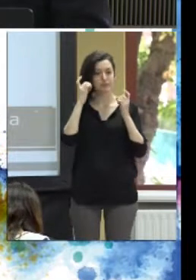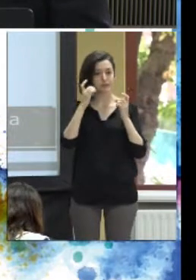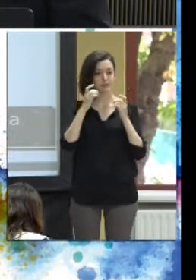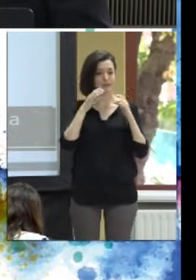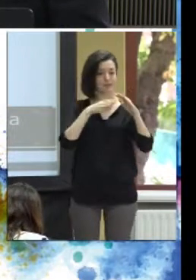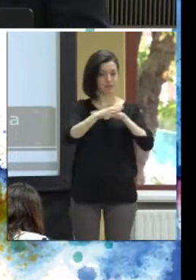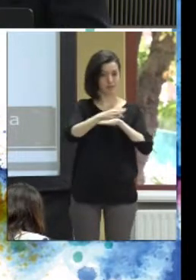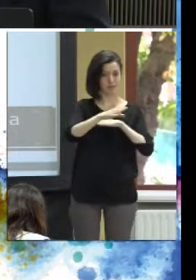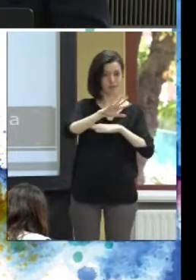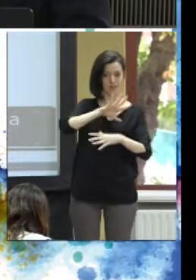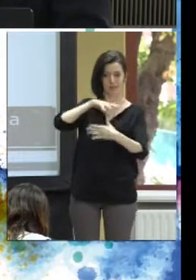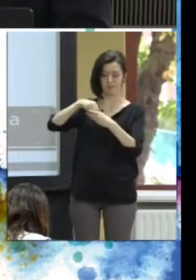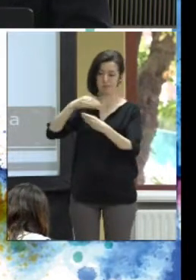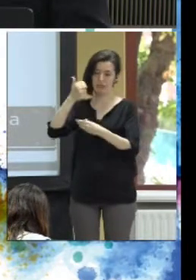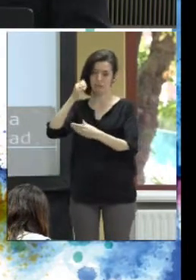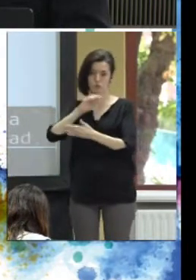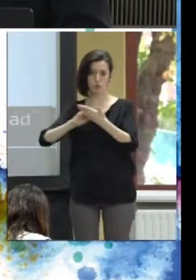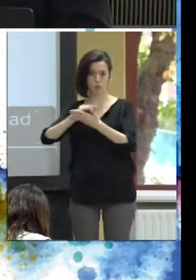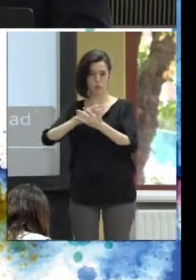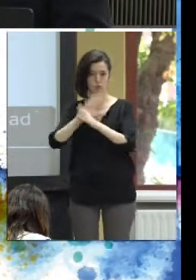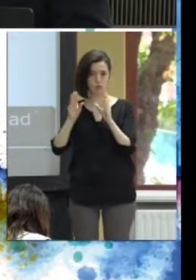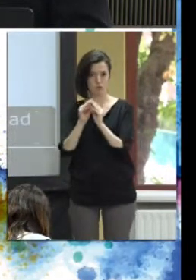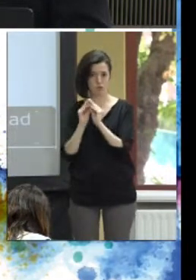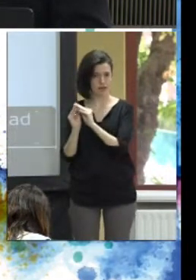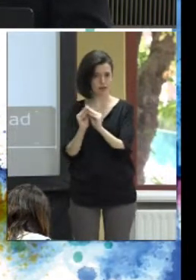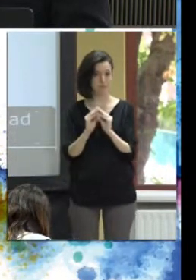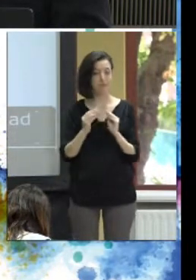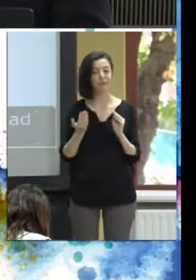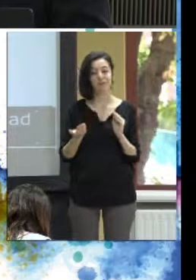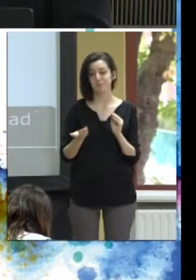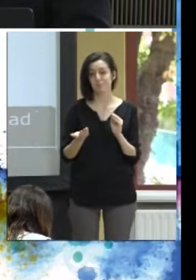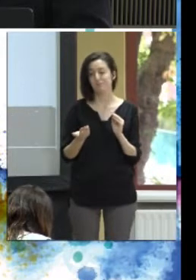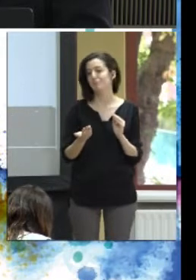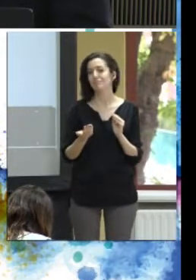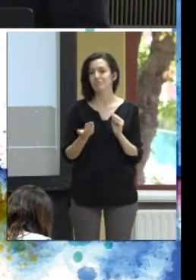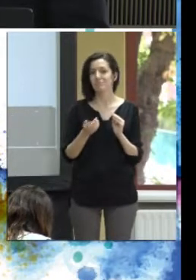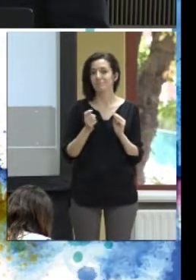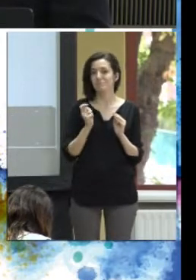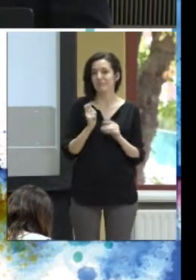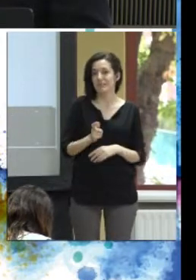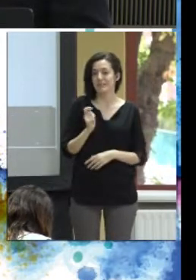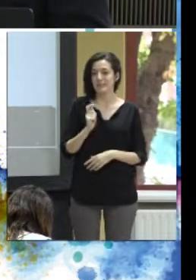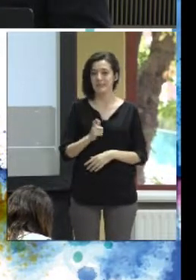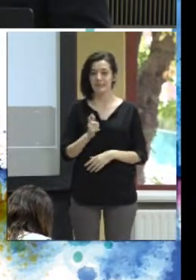was to include accessibility in a global solution.